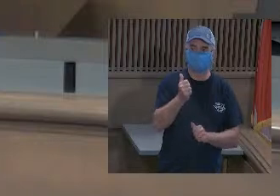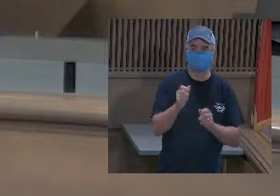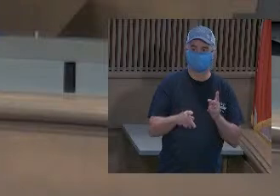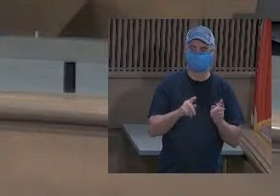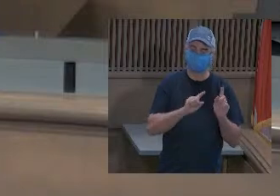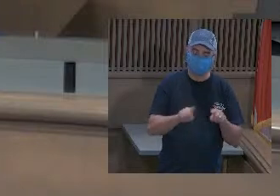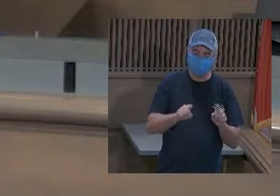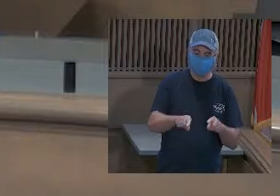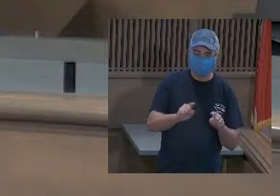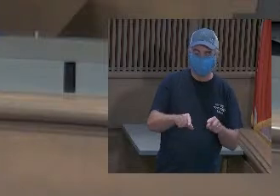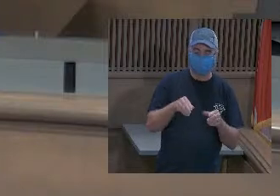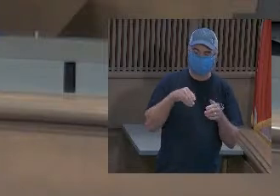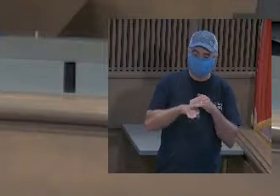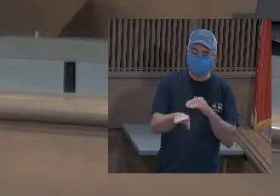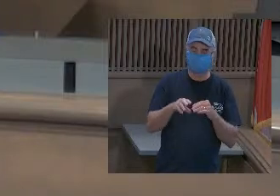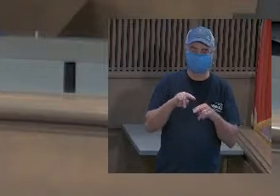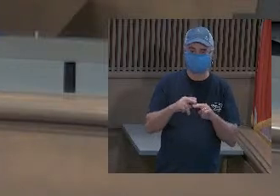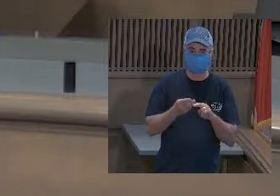We have